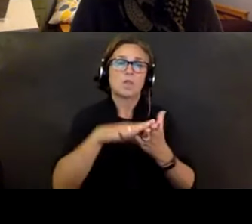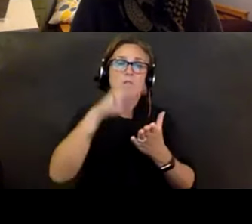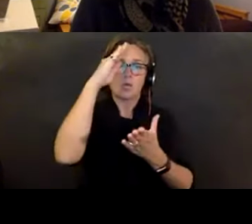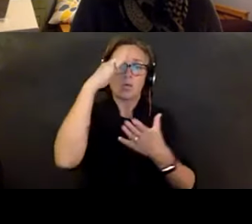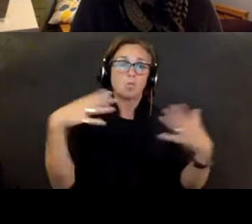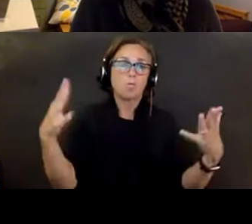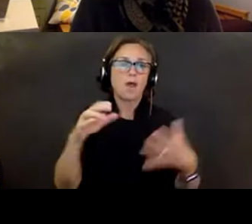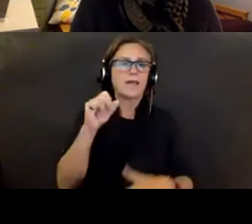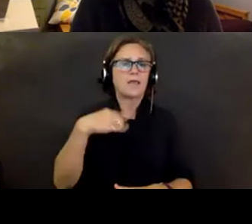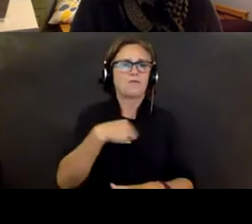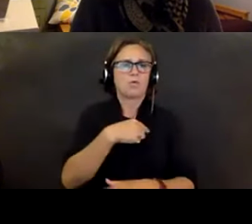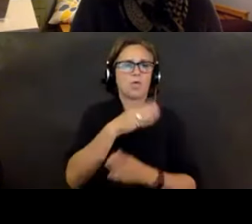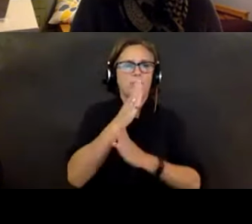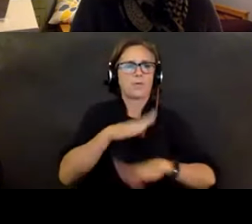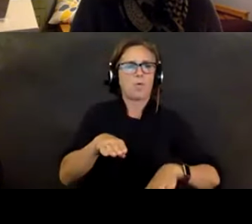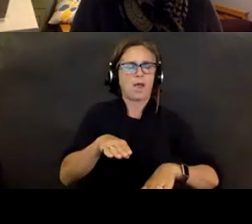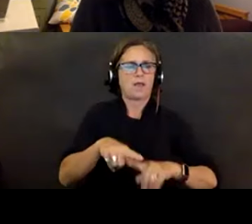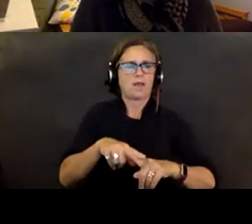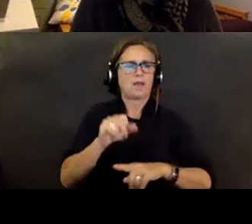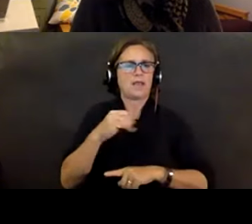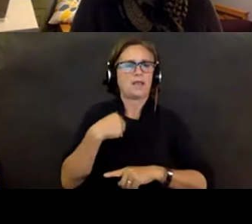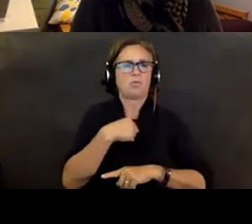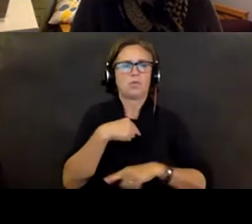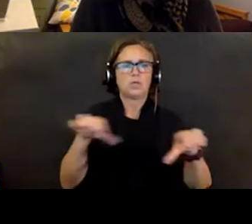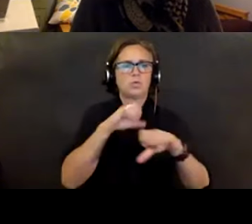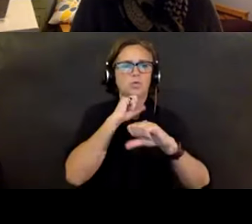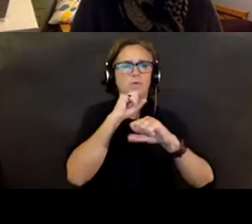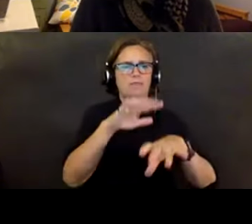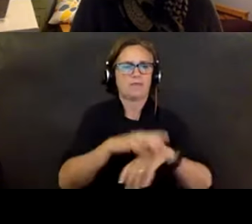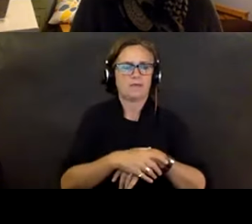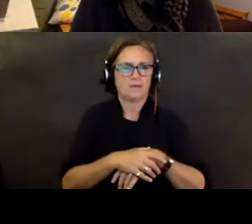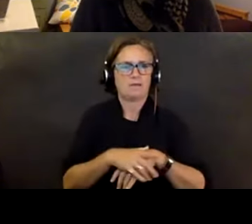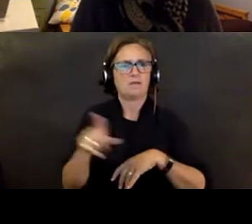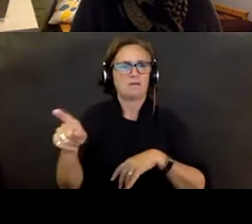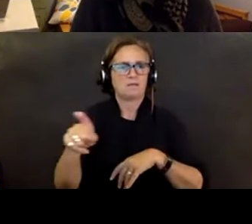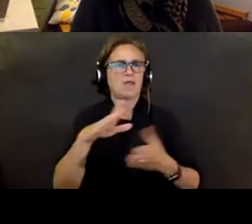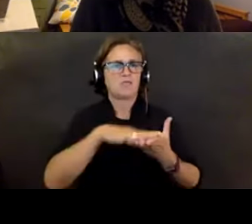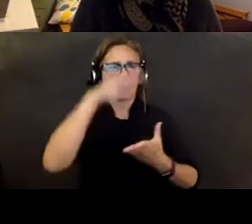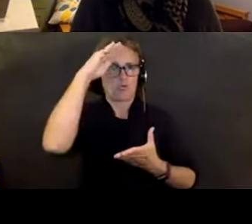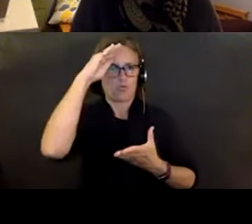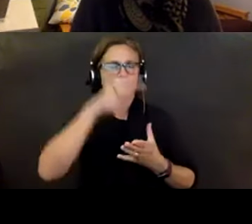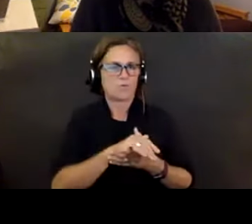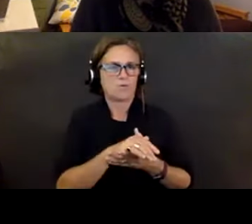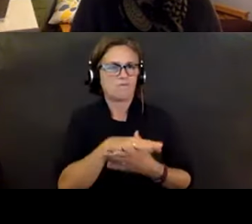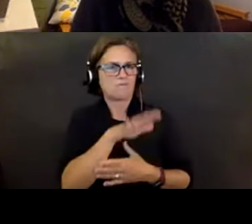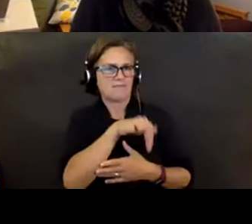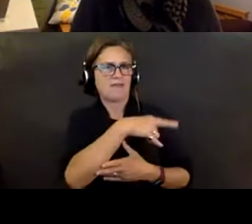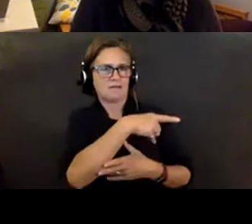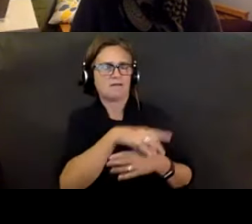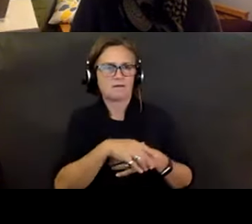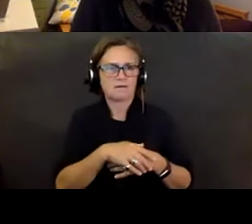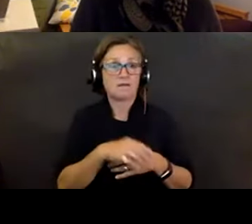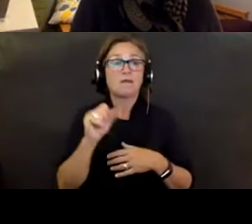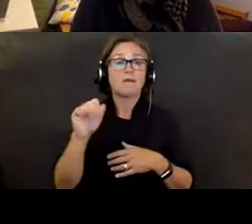we know that there's opportunities to help our children be healthy by addressing the issue of race and racism. And